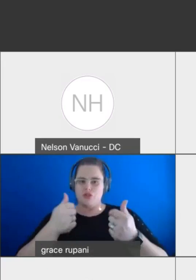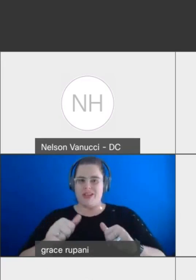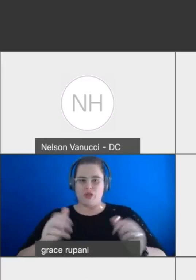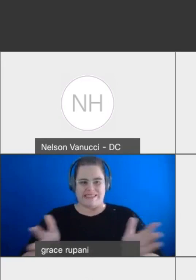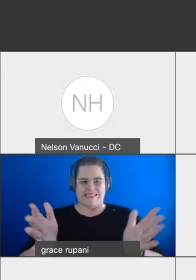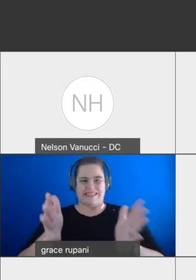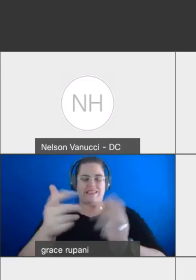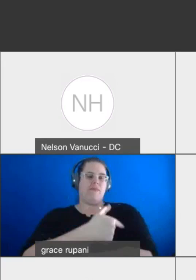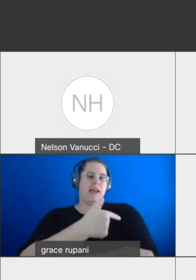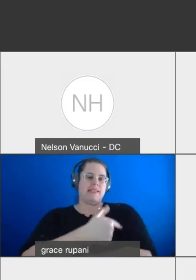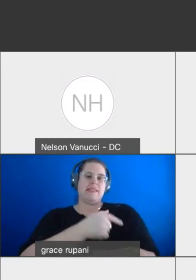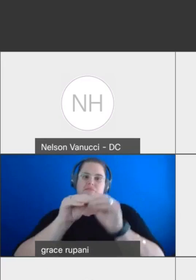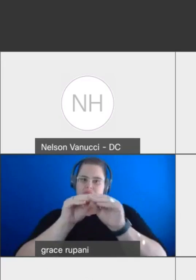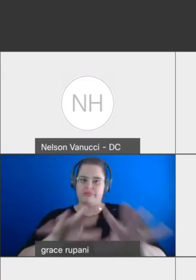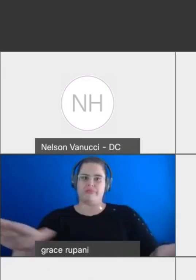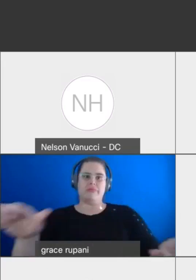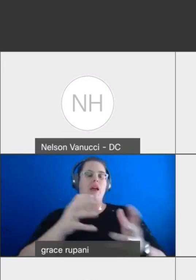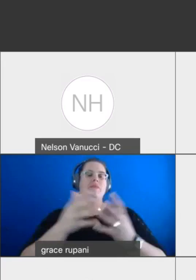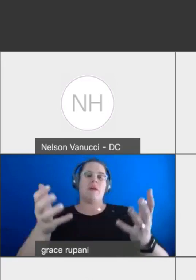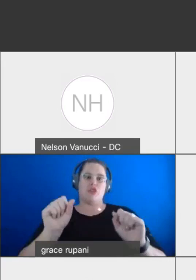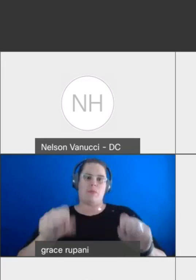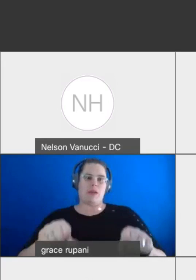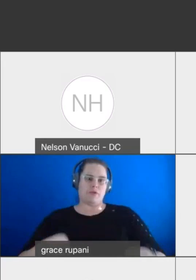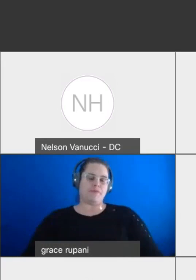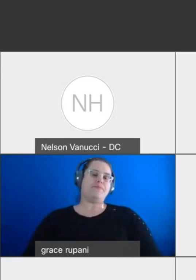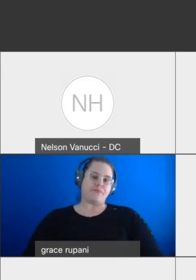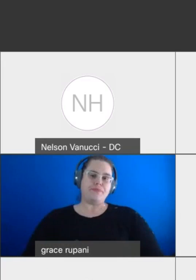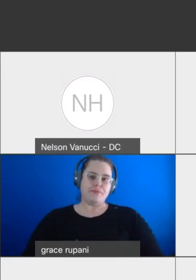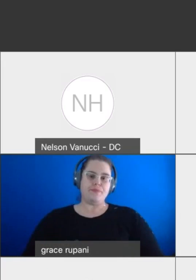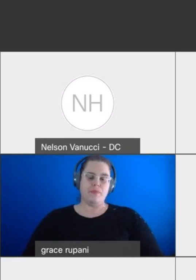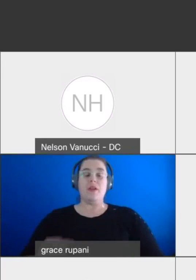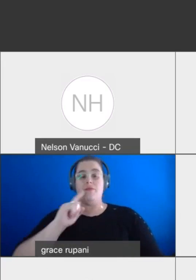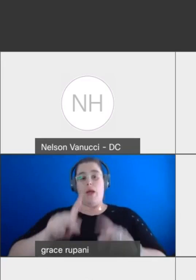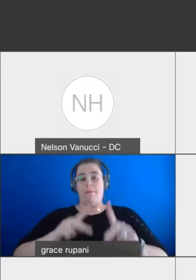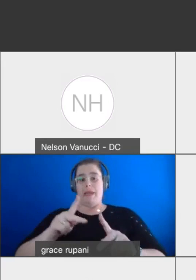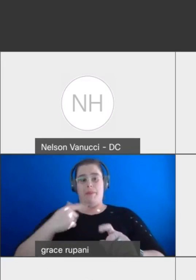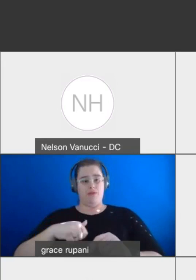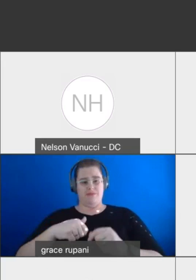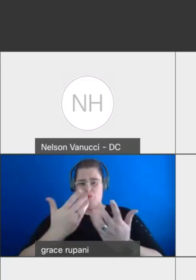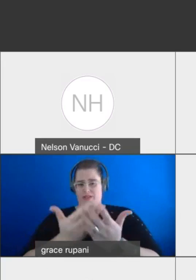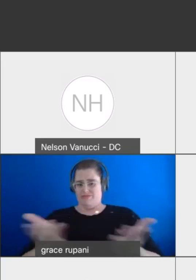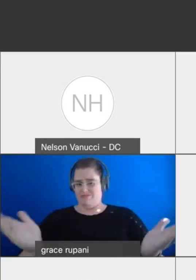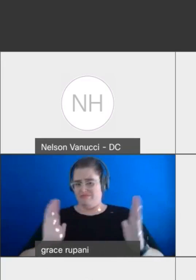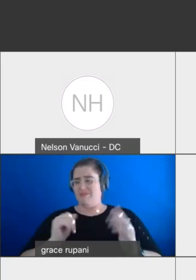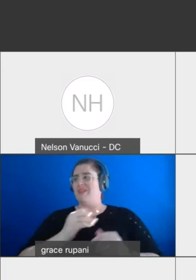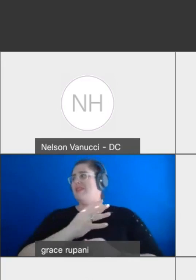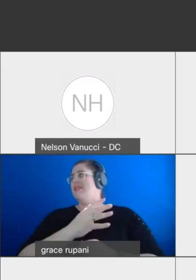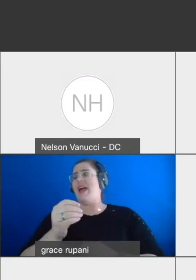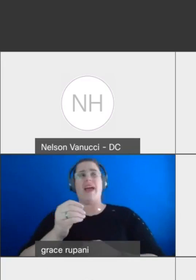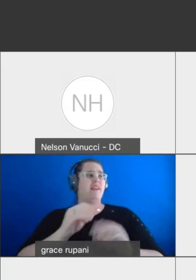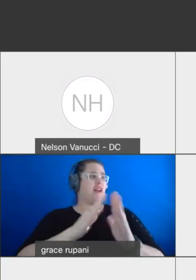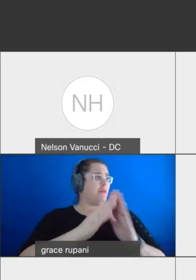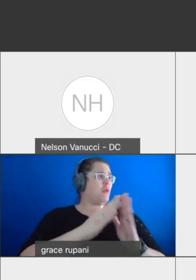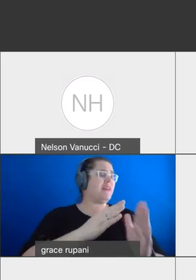essential for ourselves, for the people around us, and for the community to see